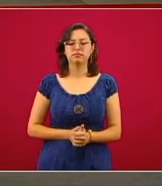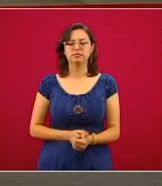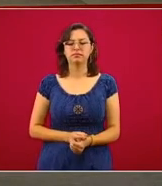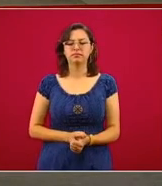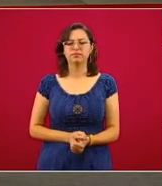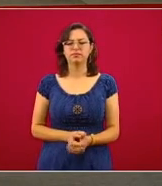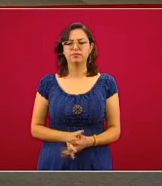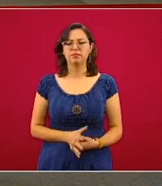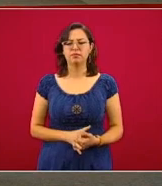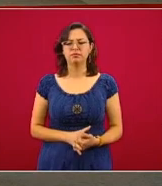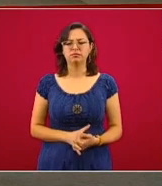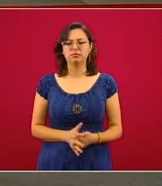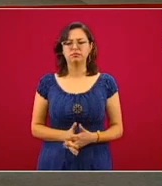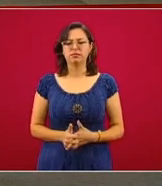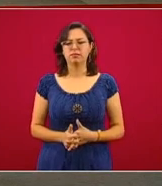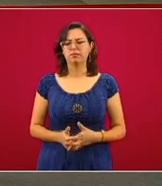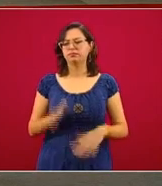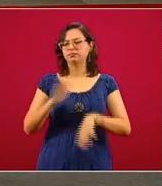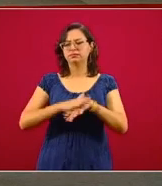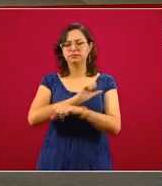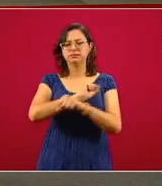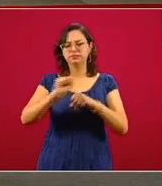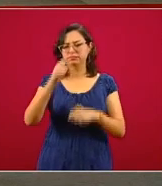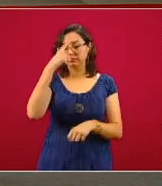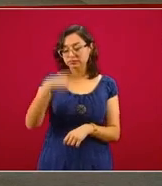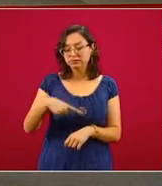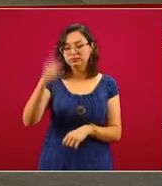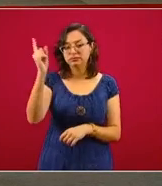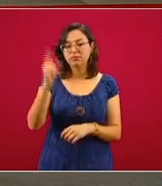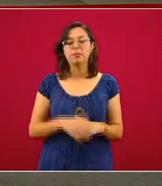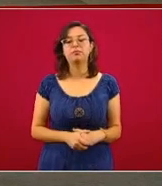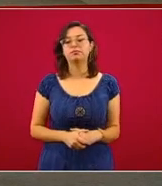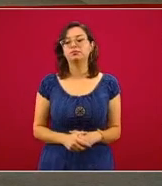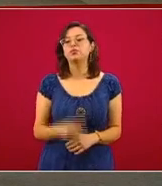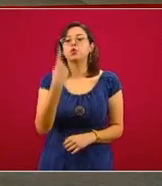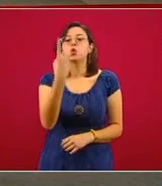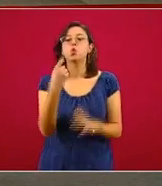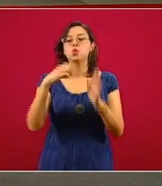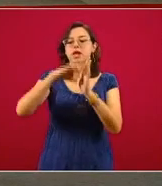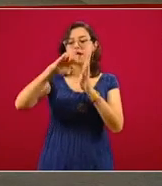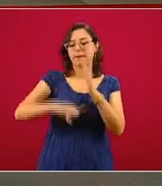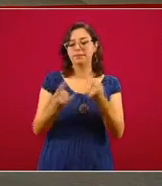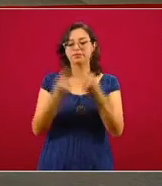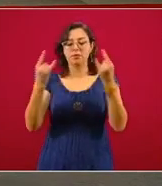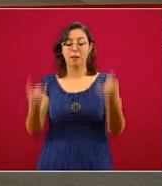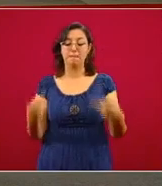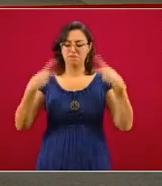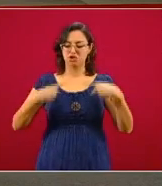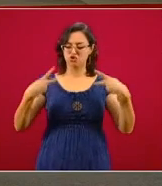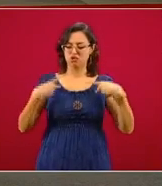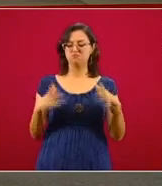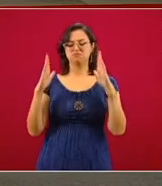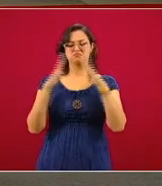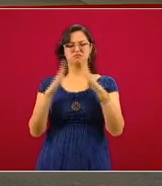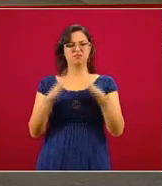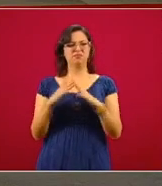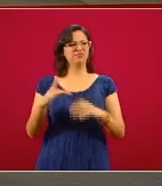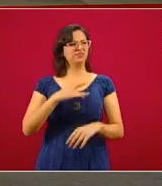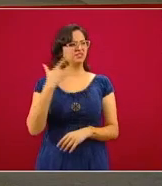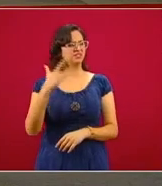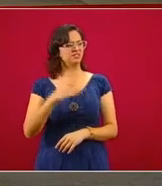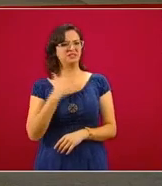We wanted to make this as simple as possible. One scenario is a patient at home. They start feeling